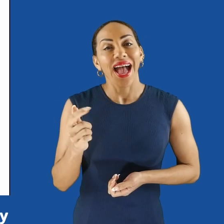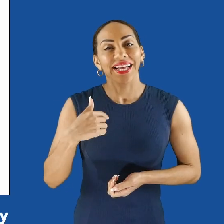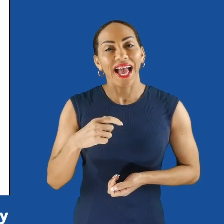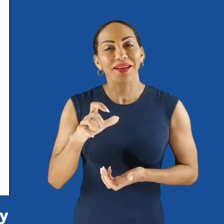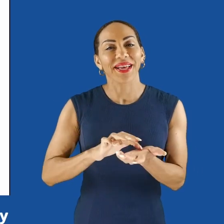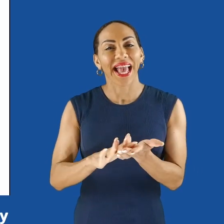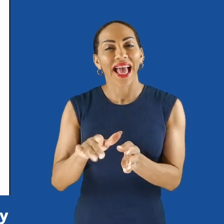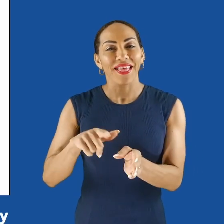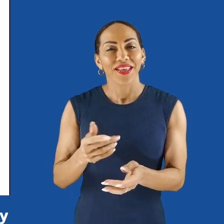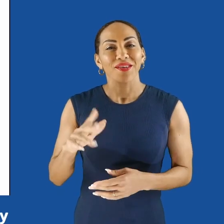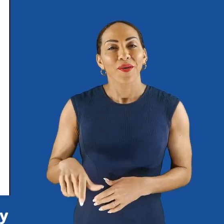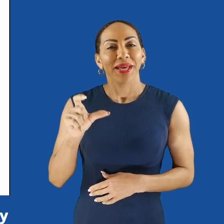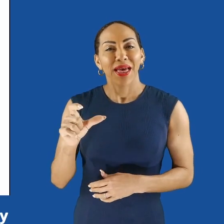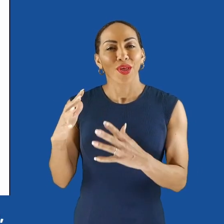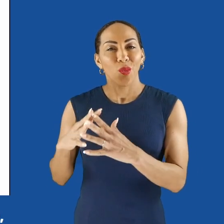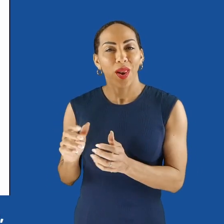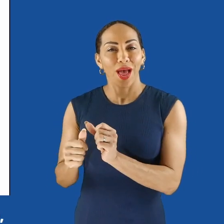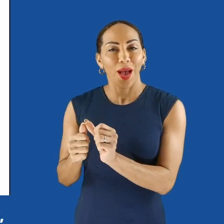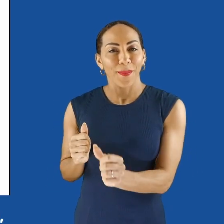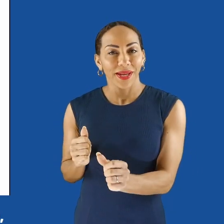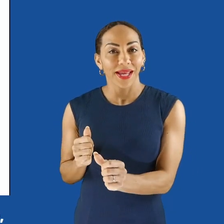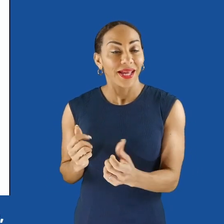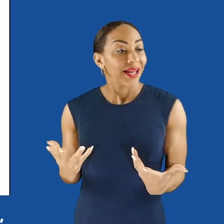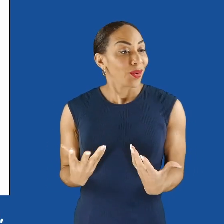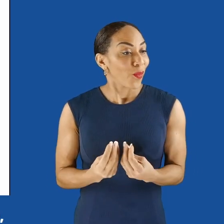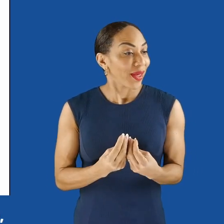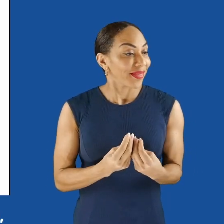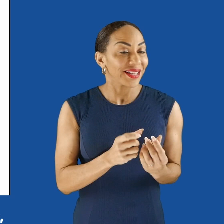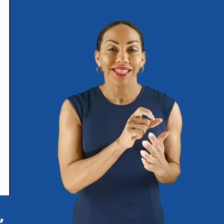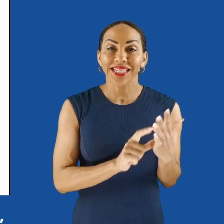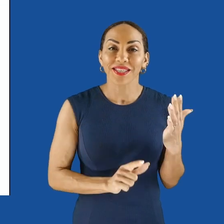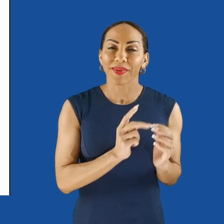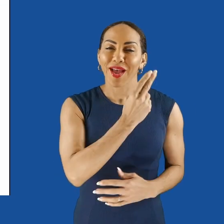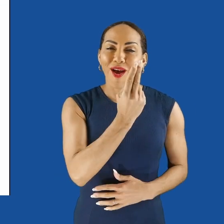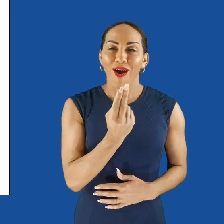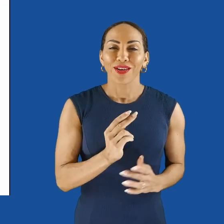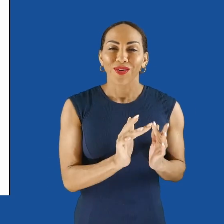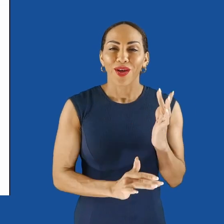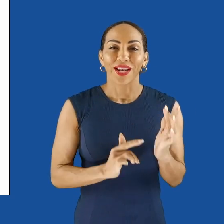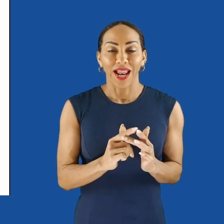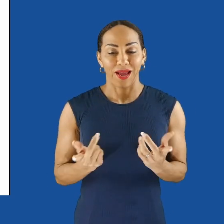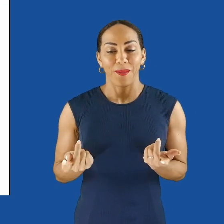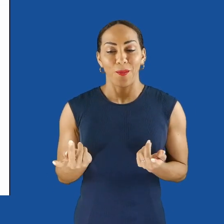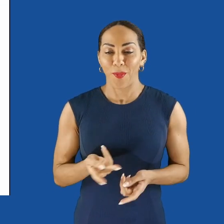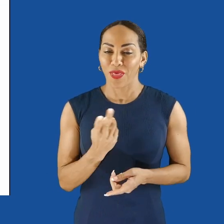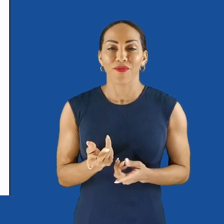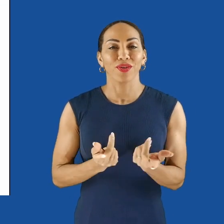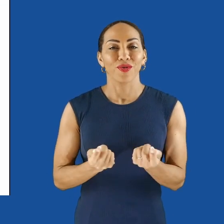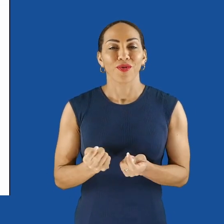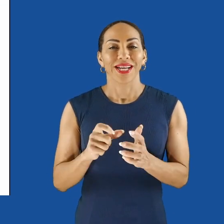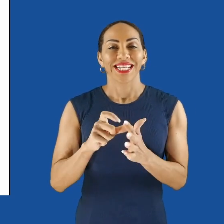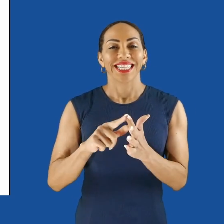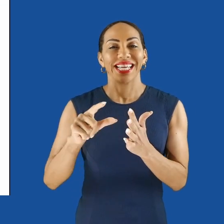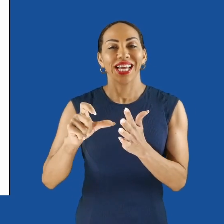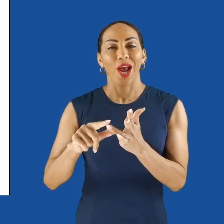Hi, I'm Kathy from Kathy Waller Company, and together with Disability Arts Online, we run Decode, a partnership